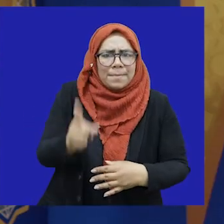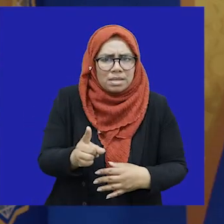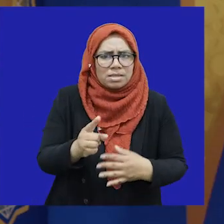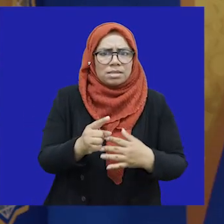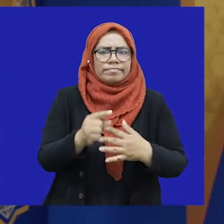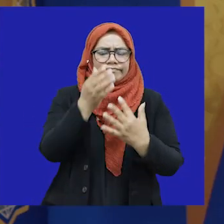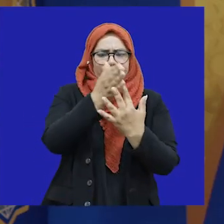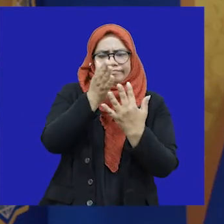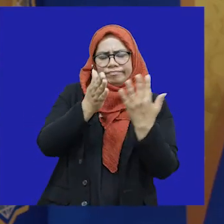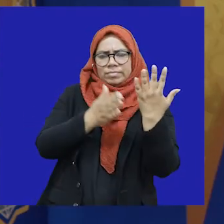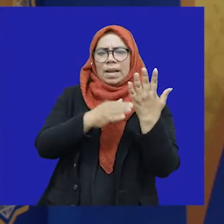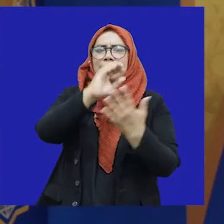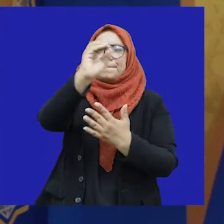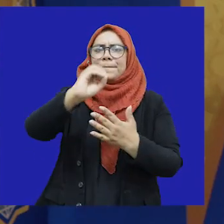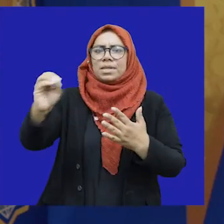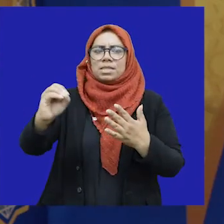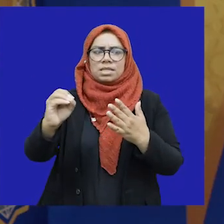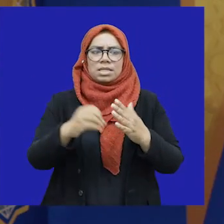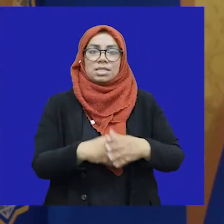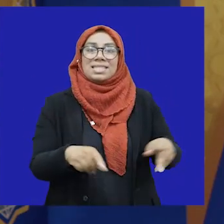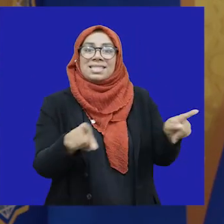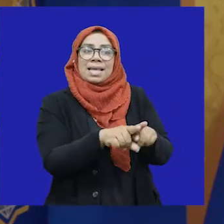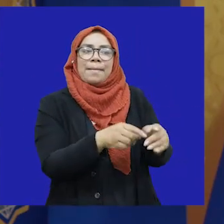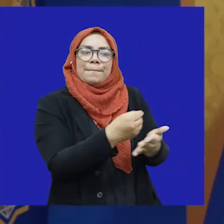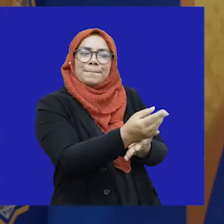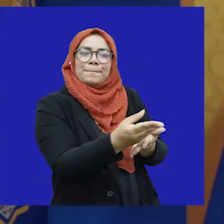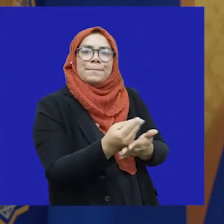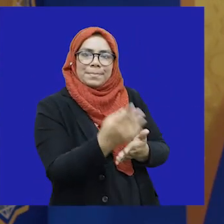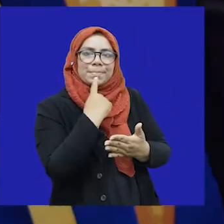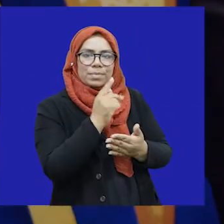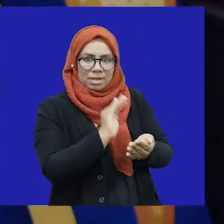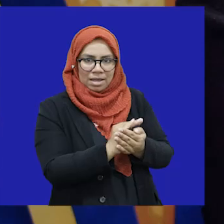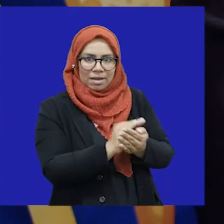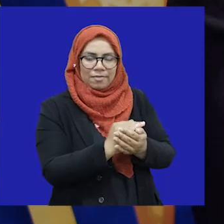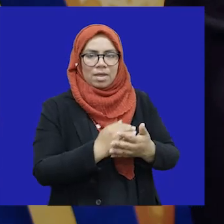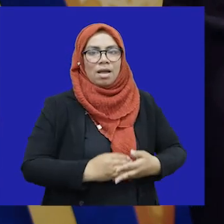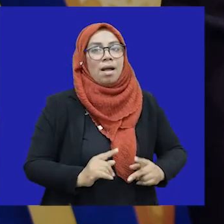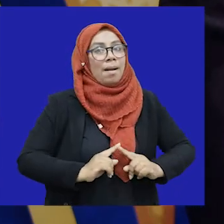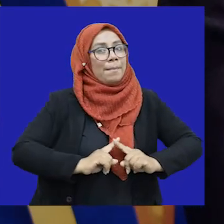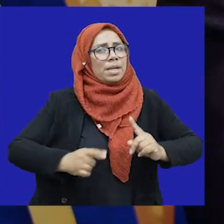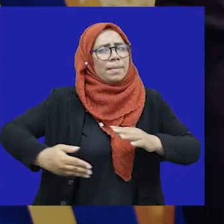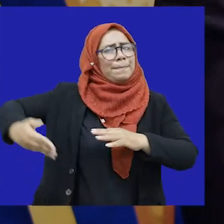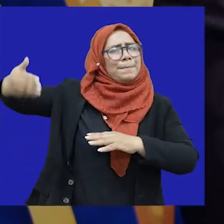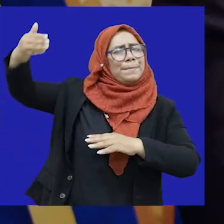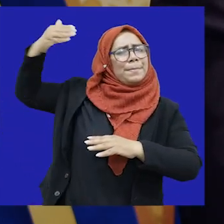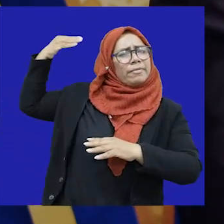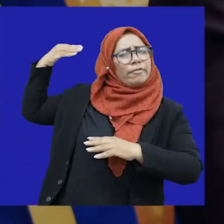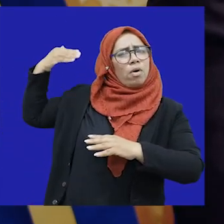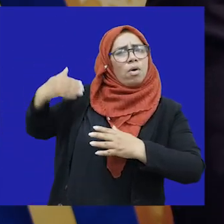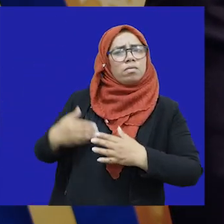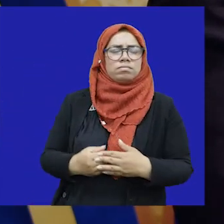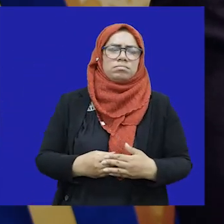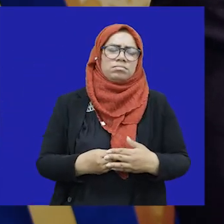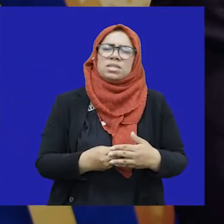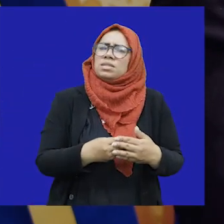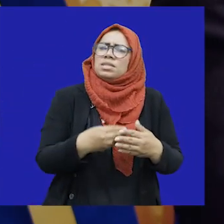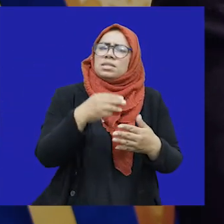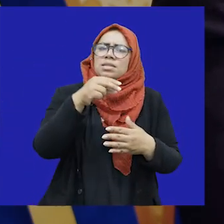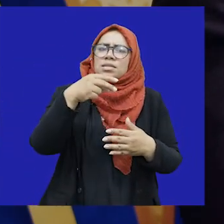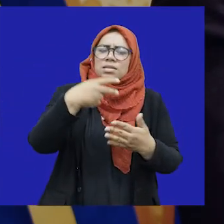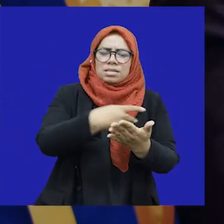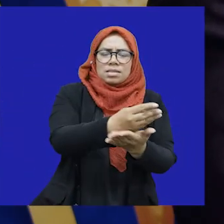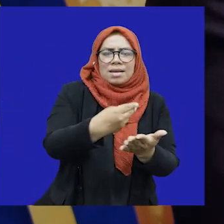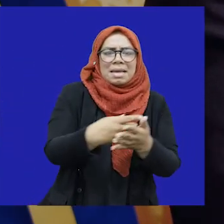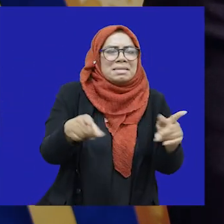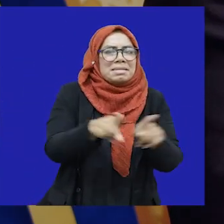that once given, these recipients have full ownership of the zakat, even if their situation changes during the